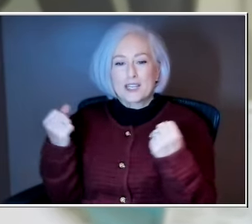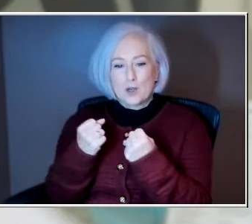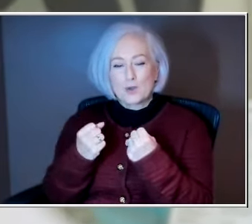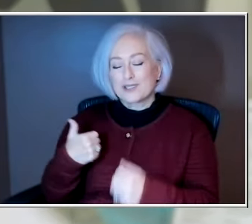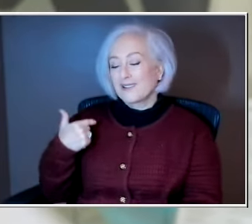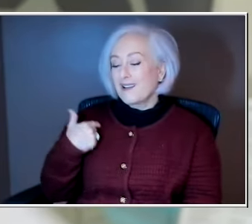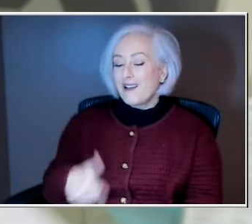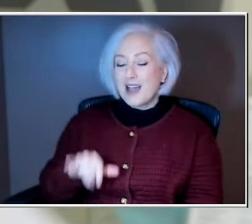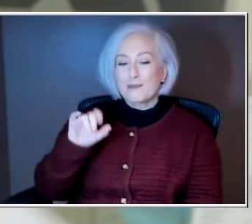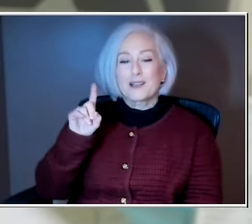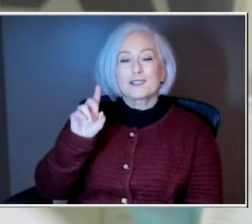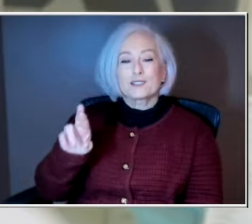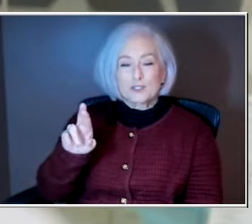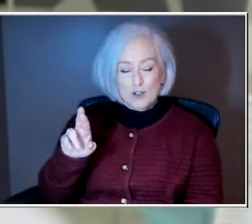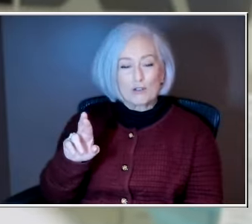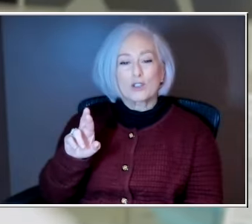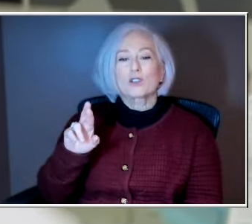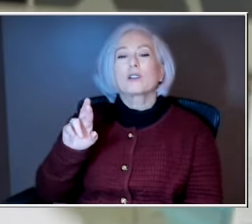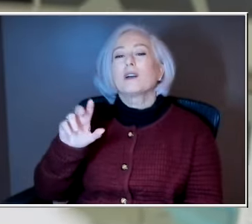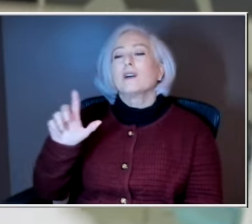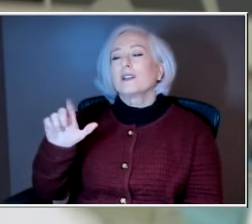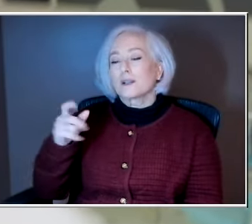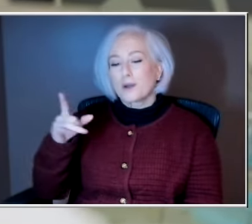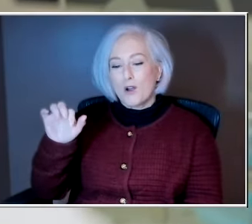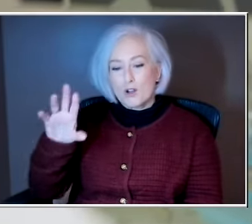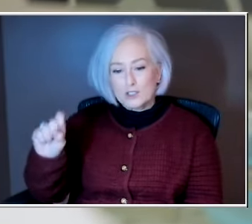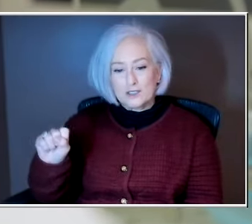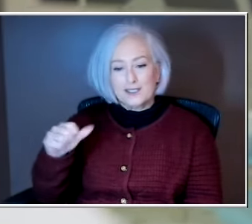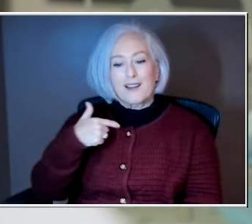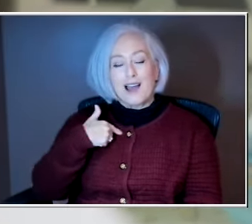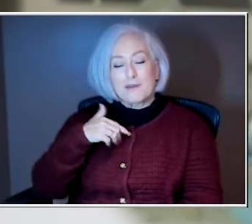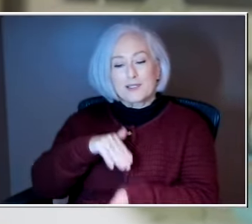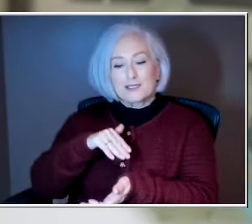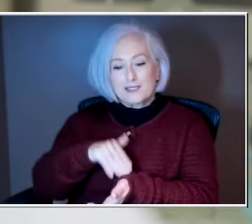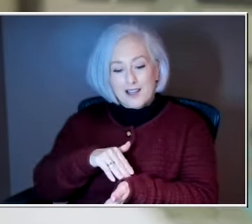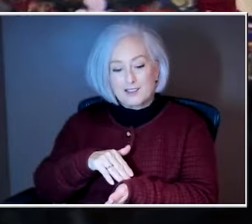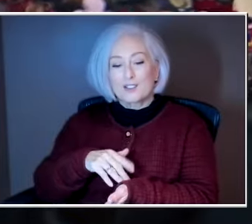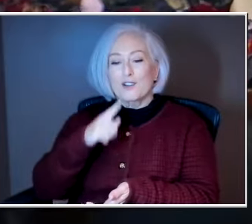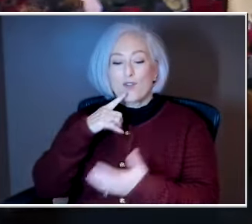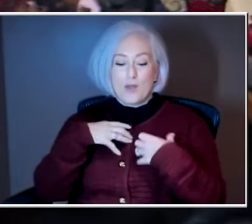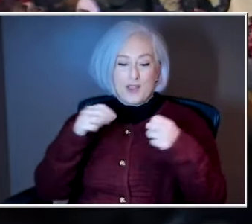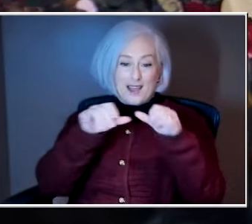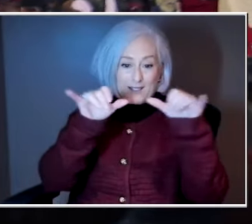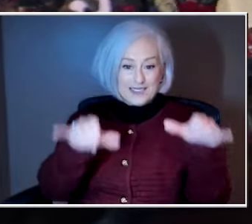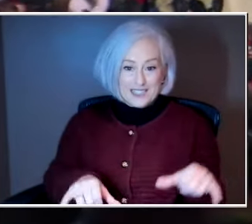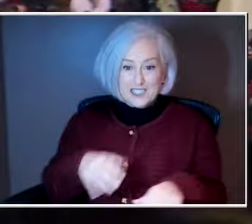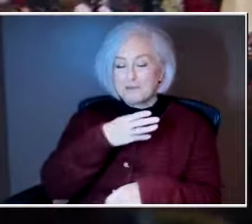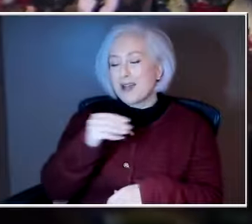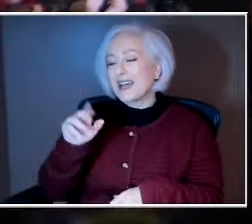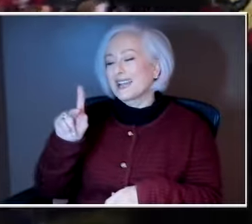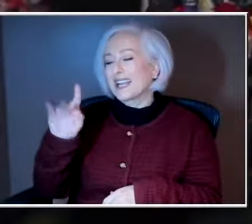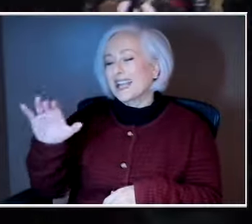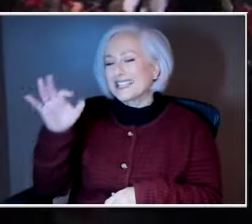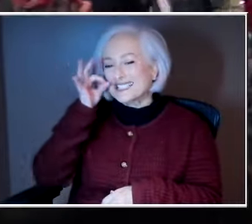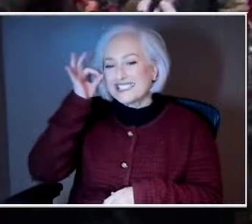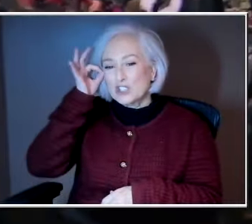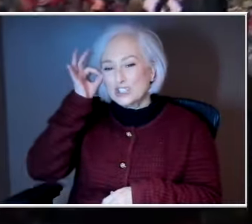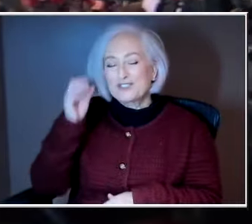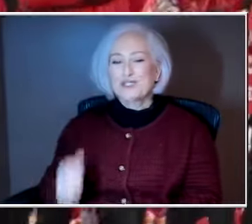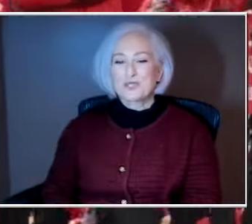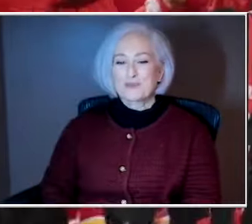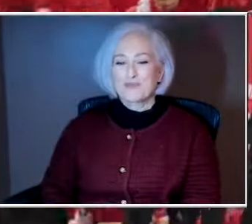medicine physician for the health system, and I'm also a team physician for the Kansas City Chiefs. Touchdown,